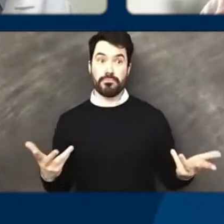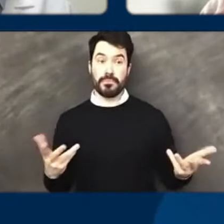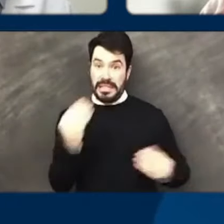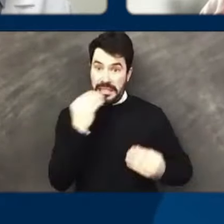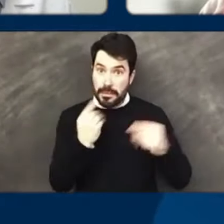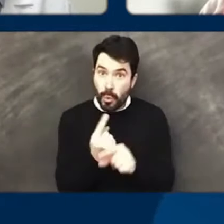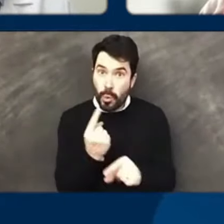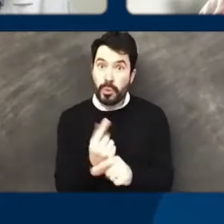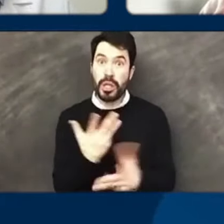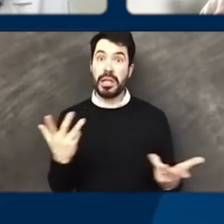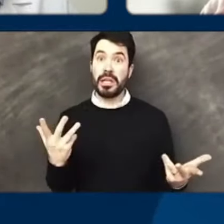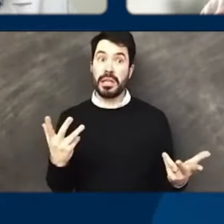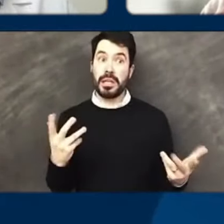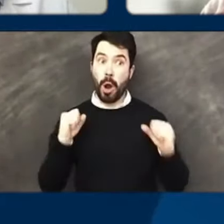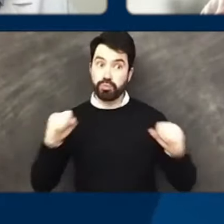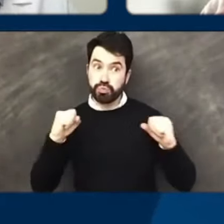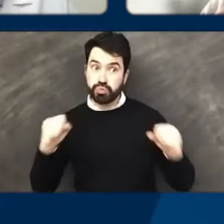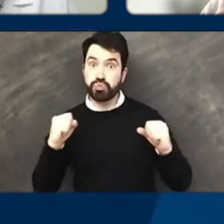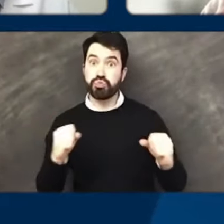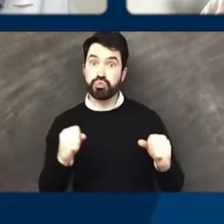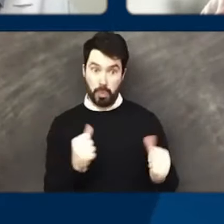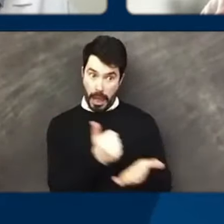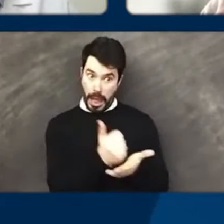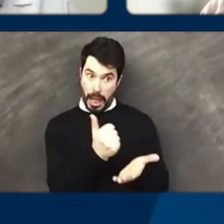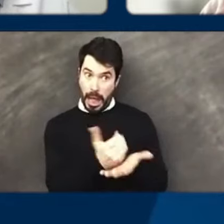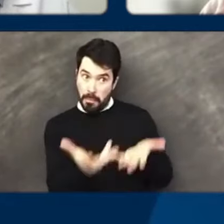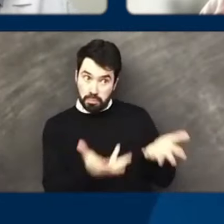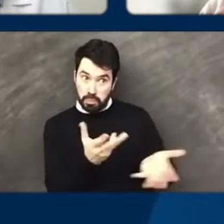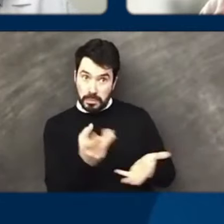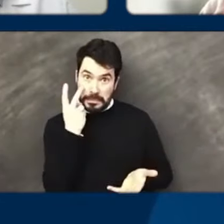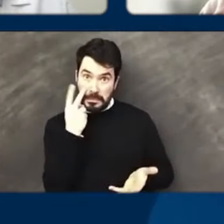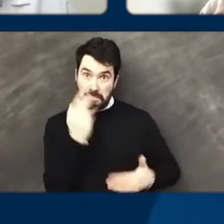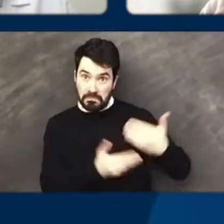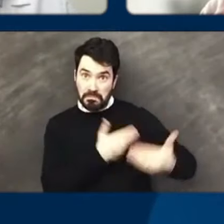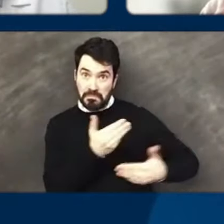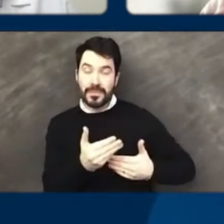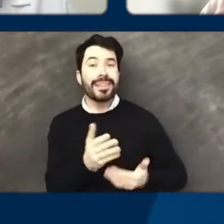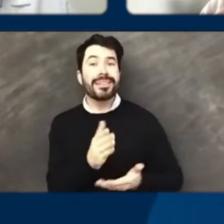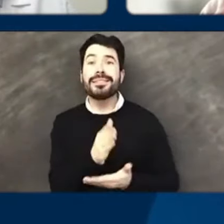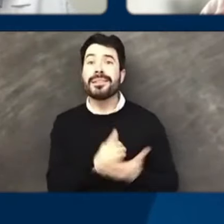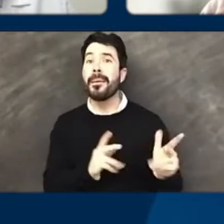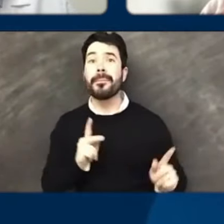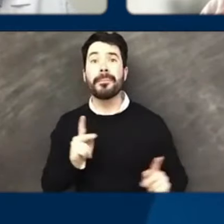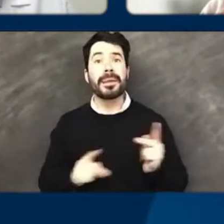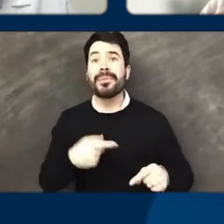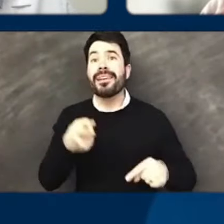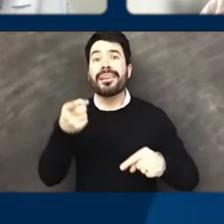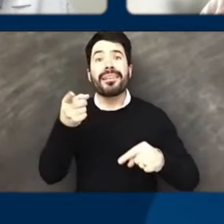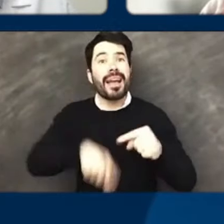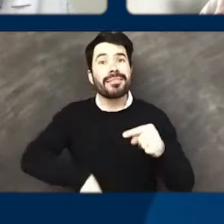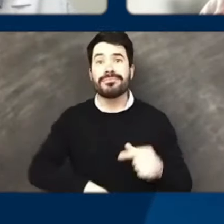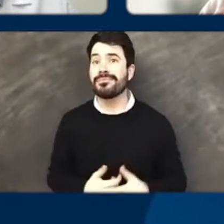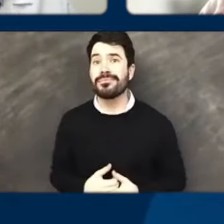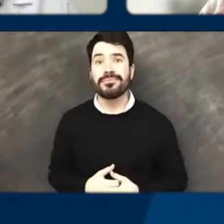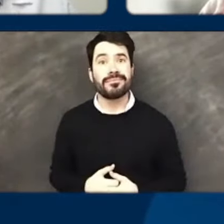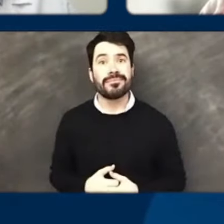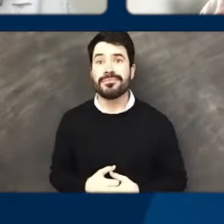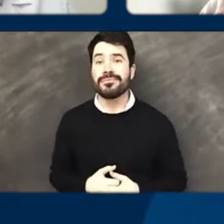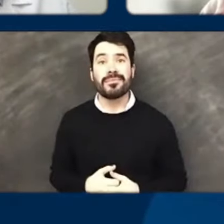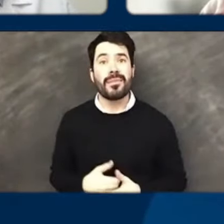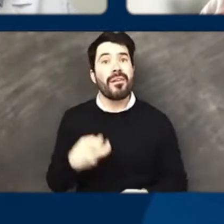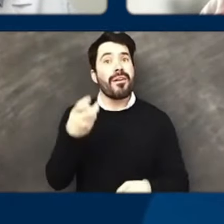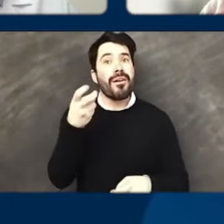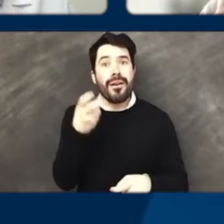previously. But most people, or at least a large number of people, simply can't do that. It's hard to incorporate this. If